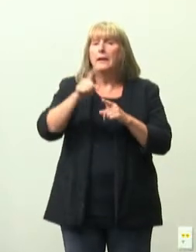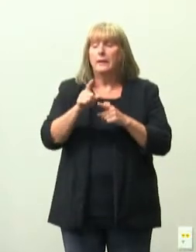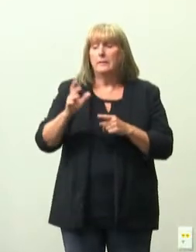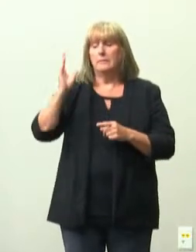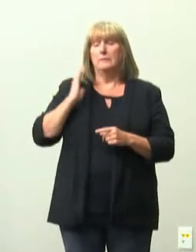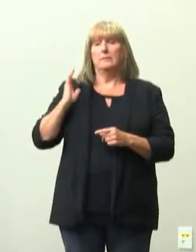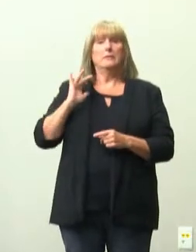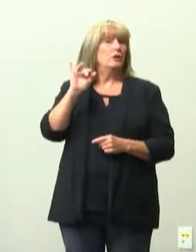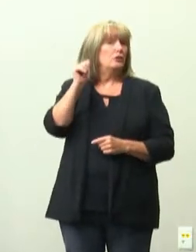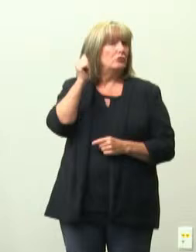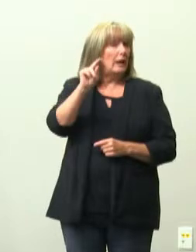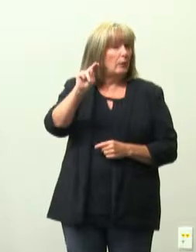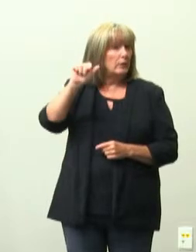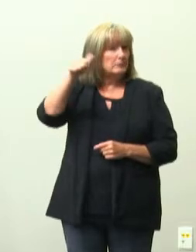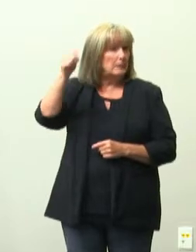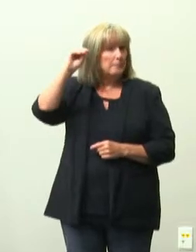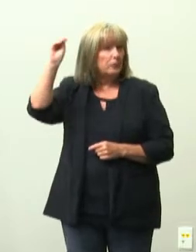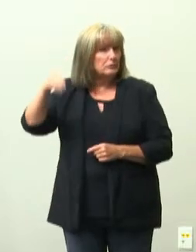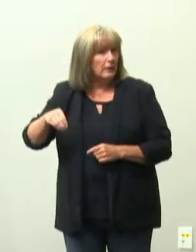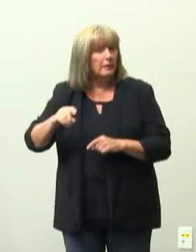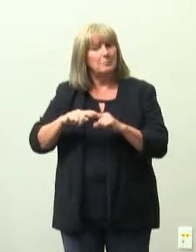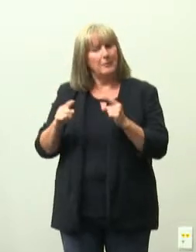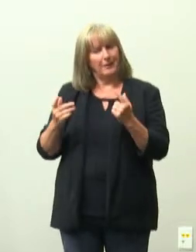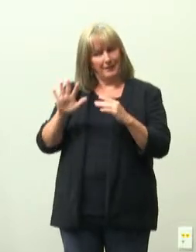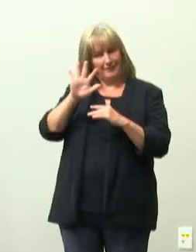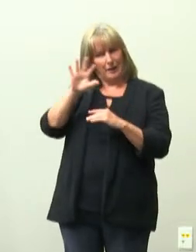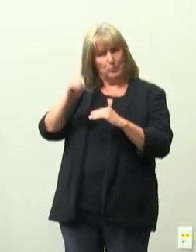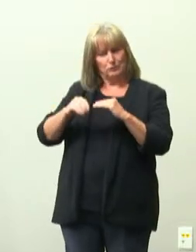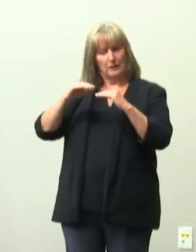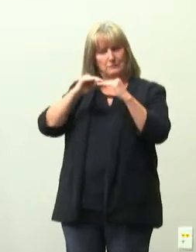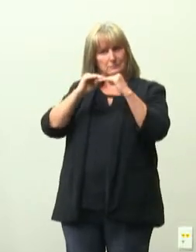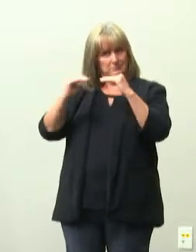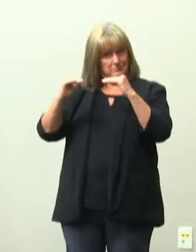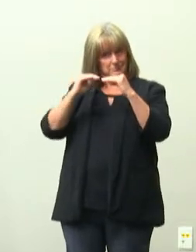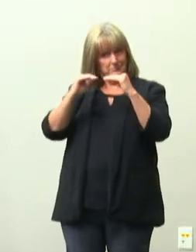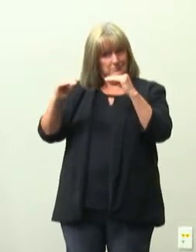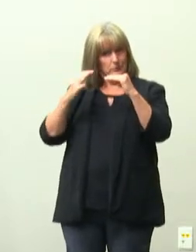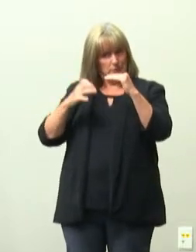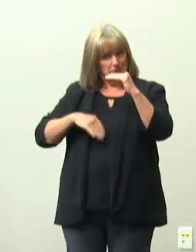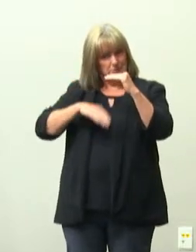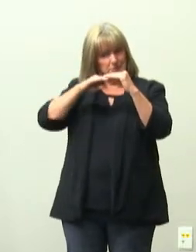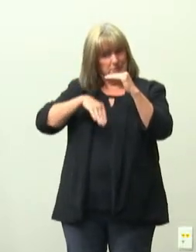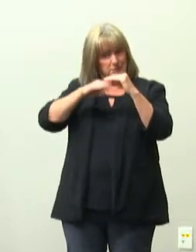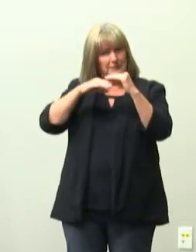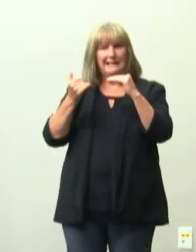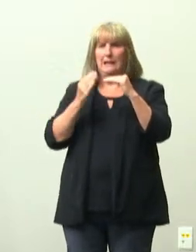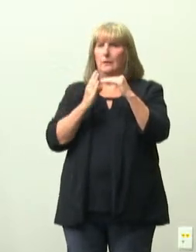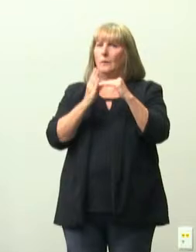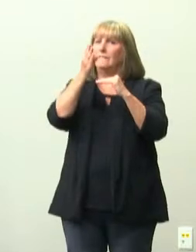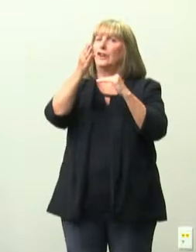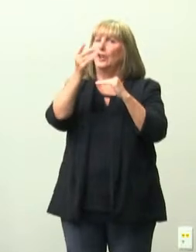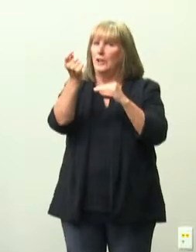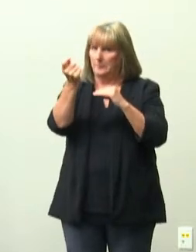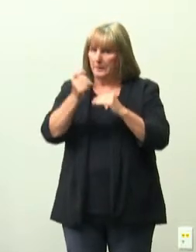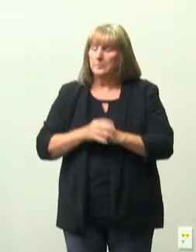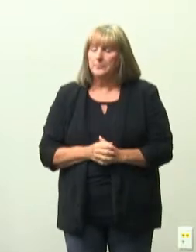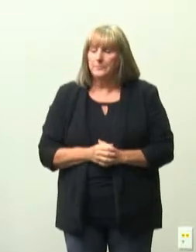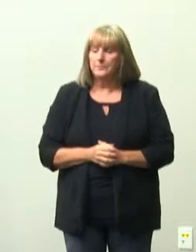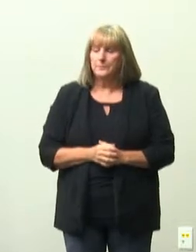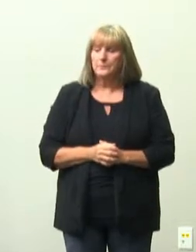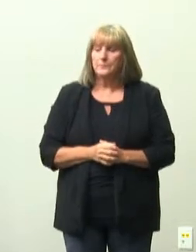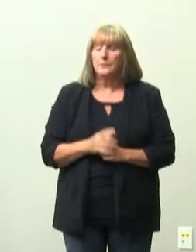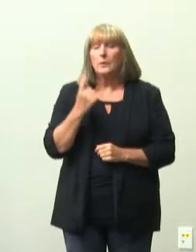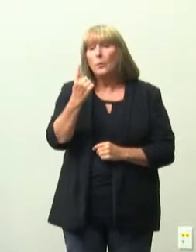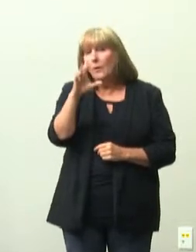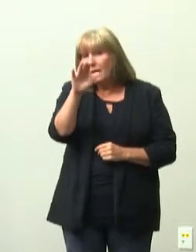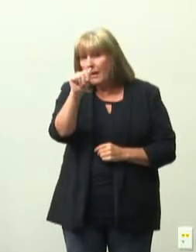early January, but it is above the 5% threshold that we would like to see this metric stay below. One